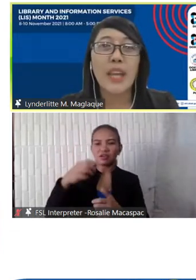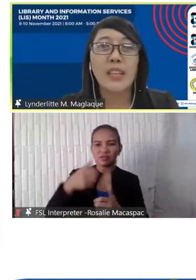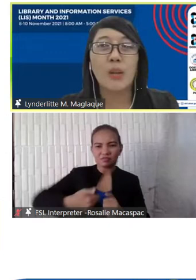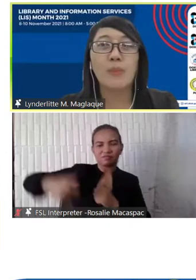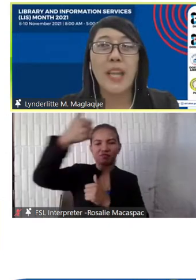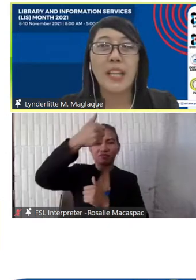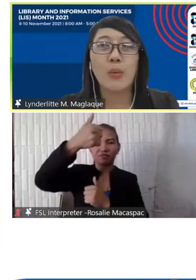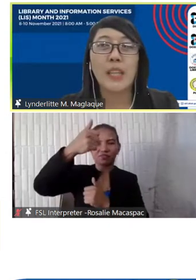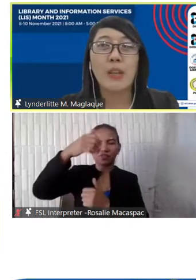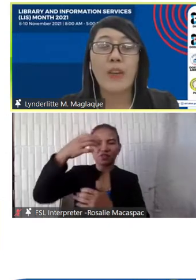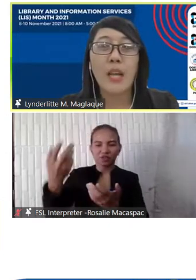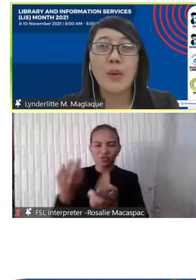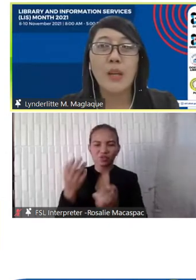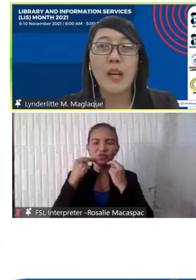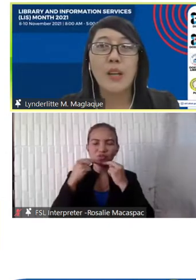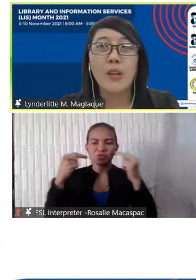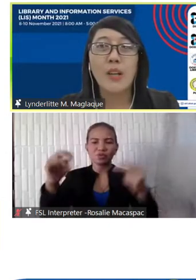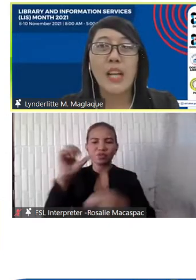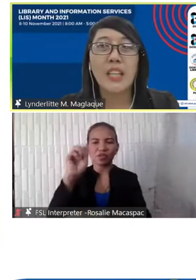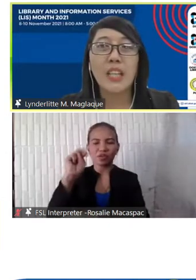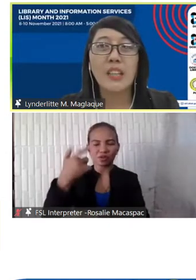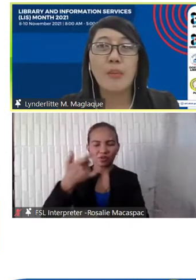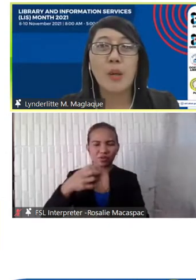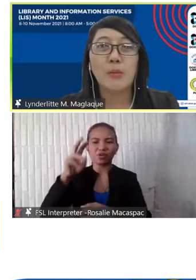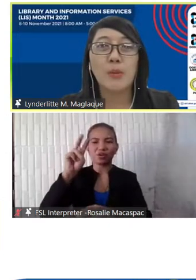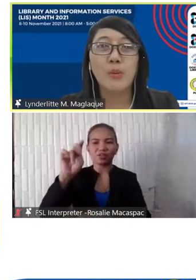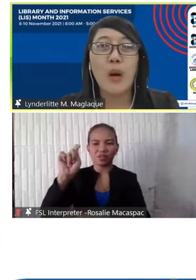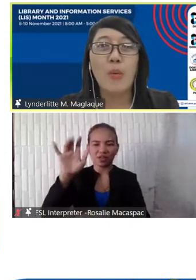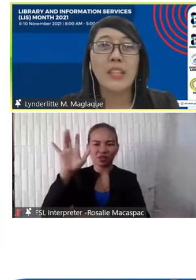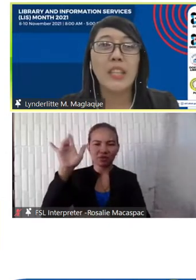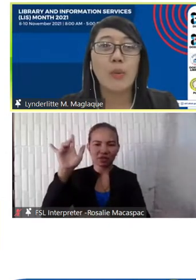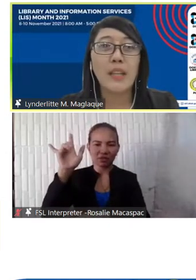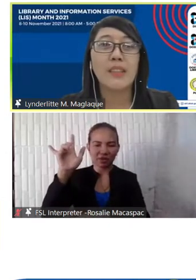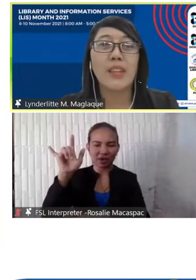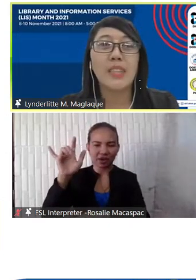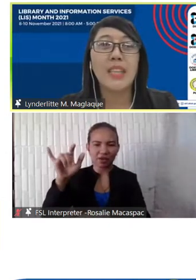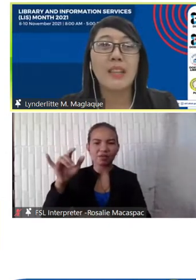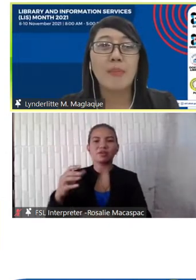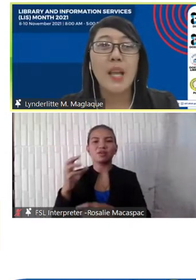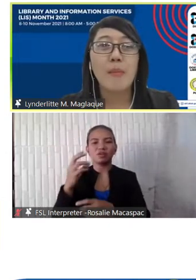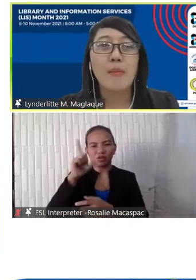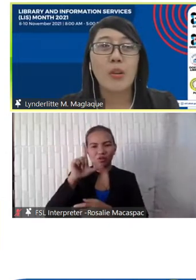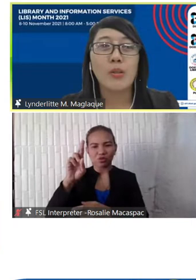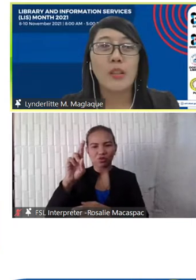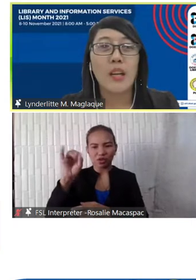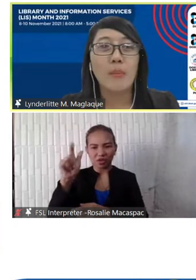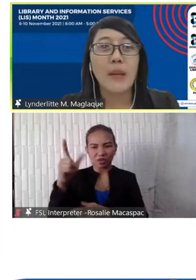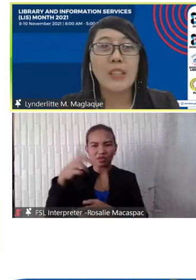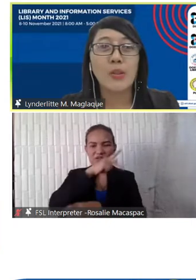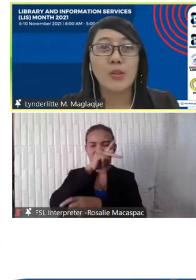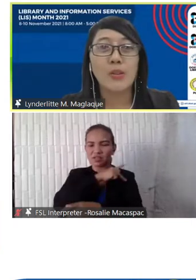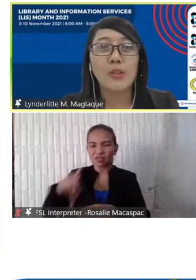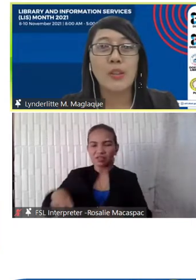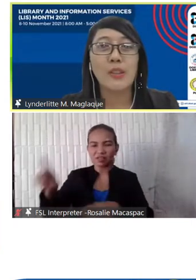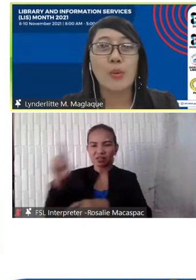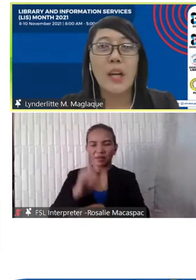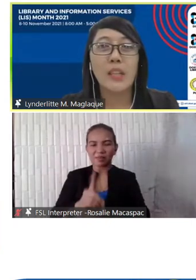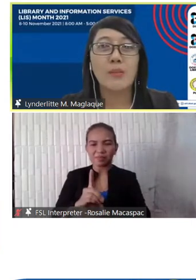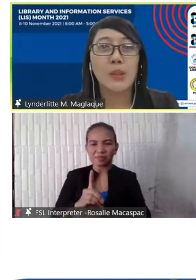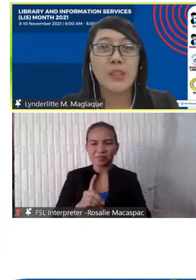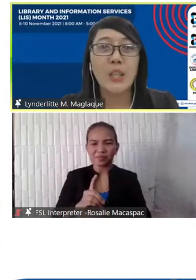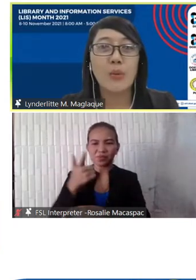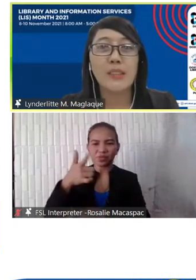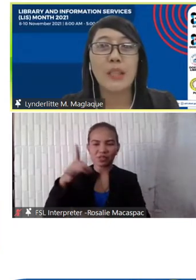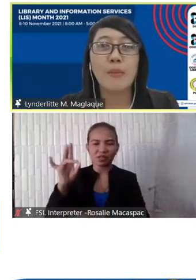Aguila Weekend of Net25, Royal Kingdom of Sulu Awardee 2017, Meritorious Service